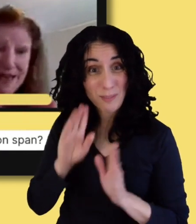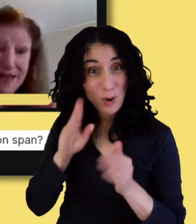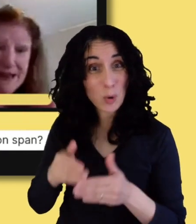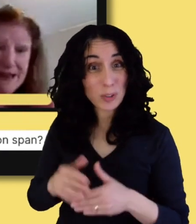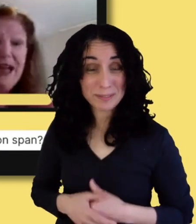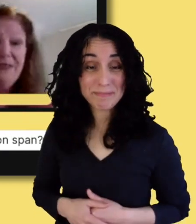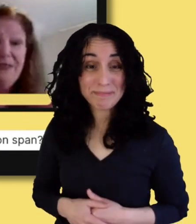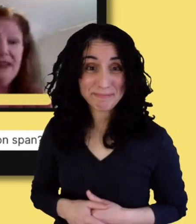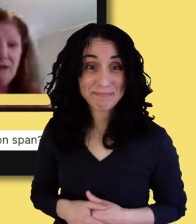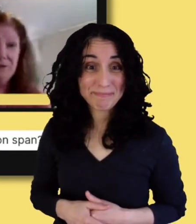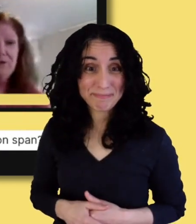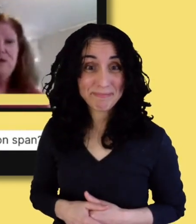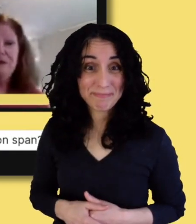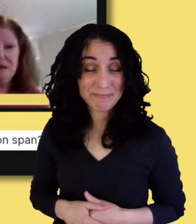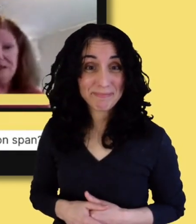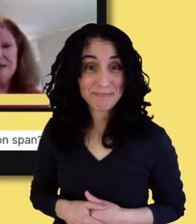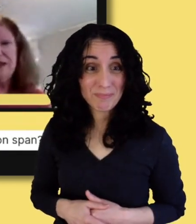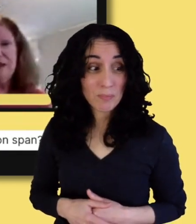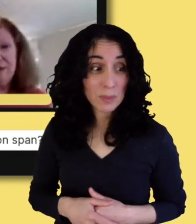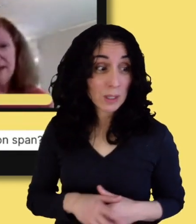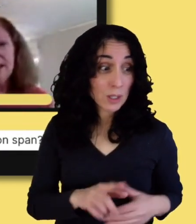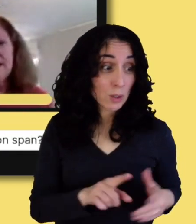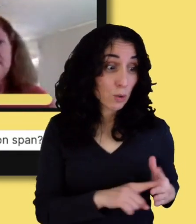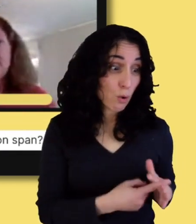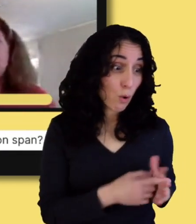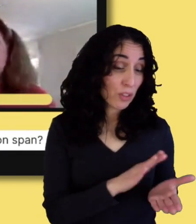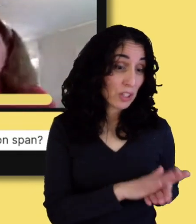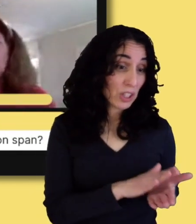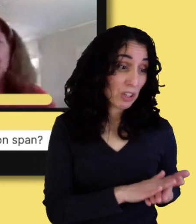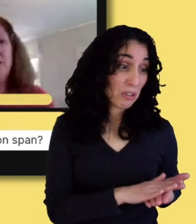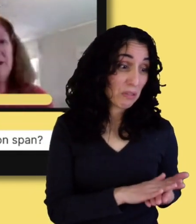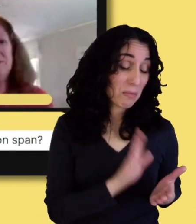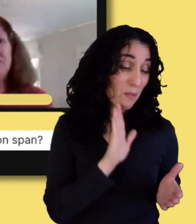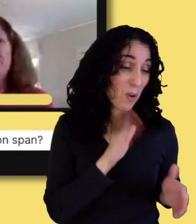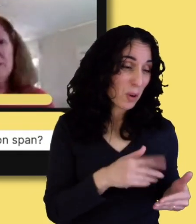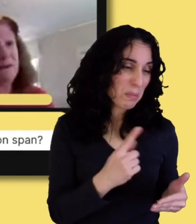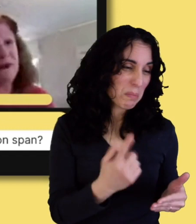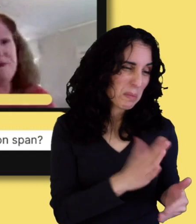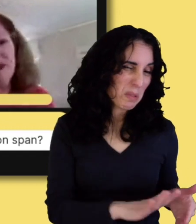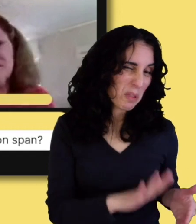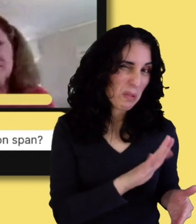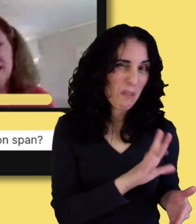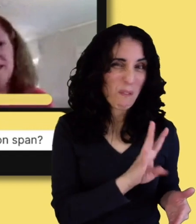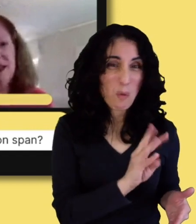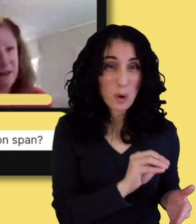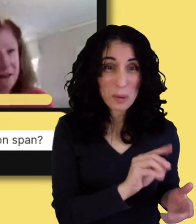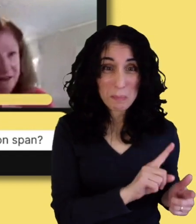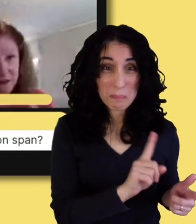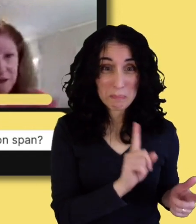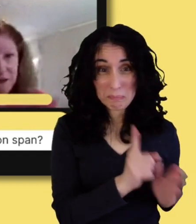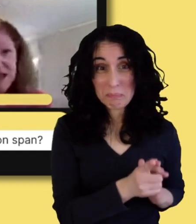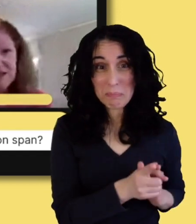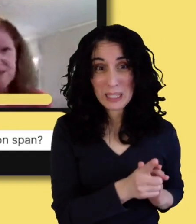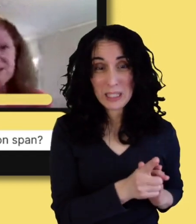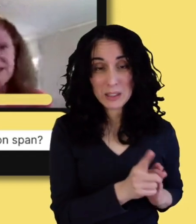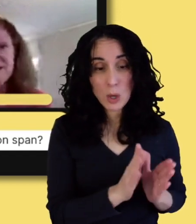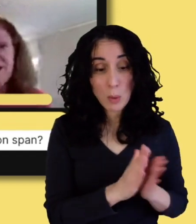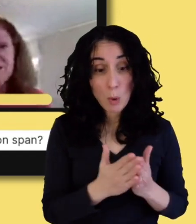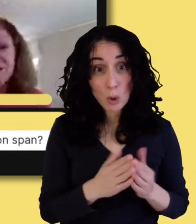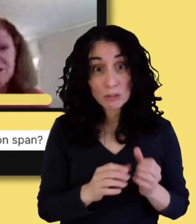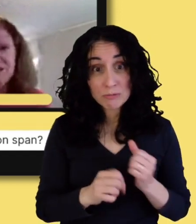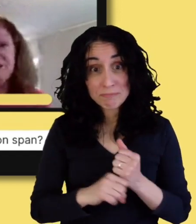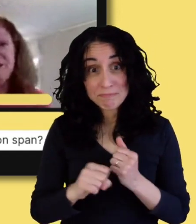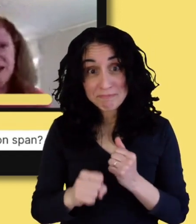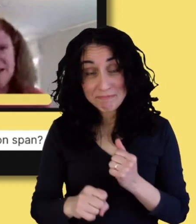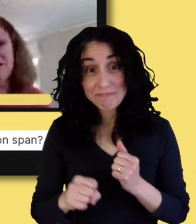focused, and that grows as the year. In the beginning of the year, it's really more like 40 minutes. And then you can, as the books get longer,